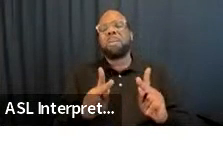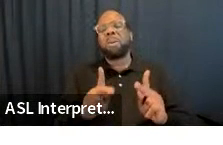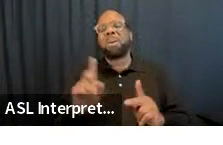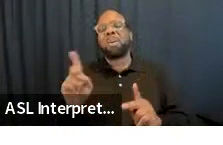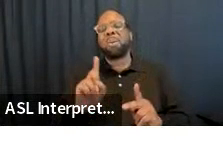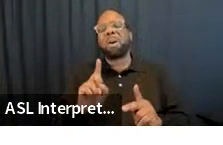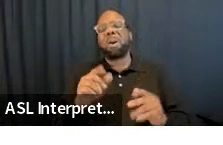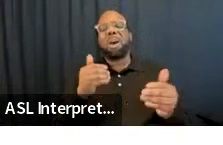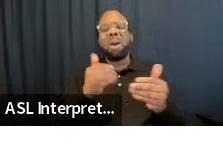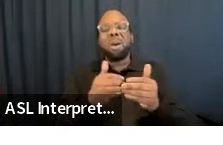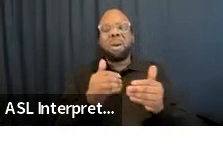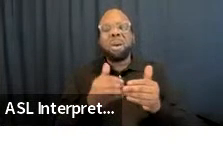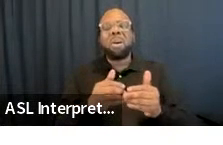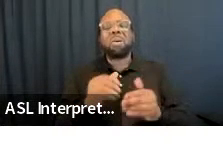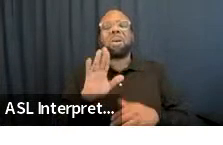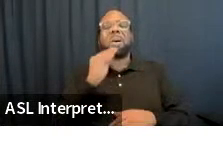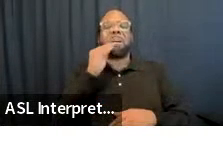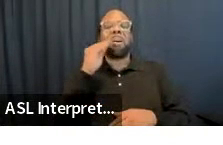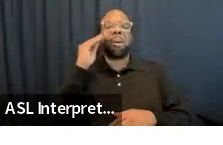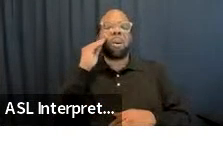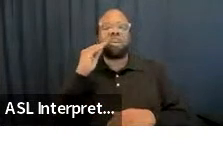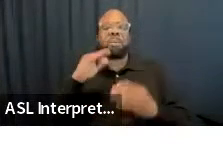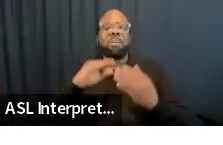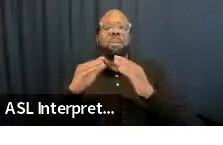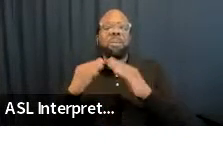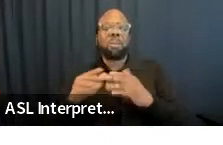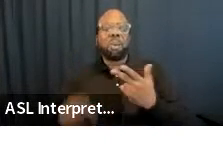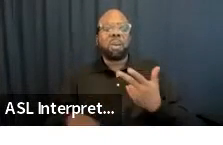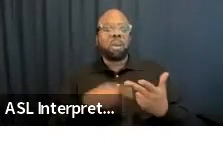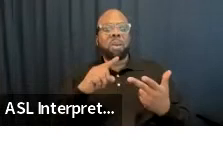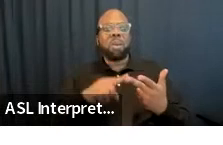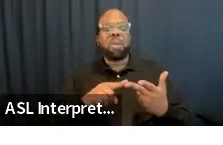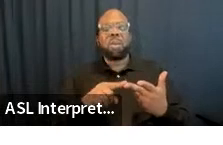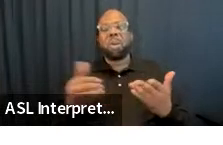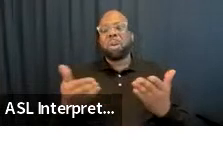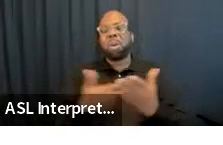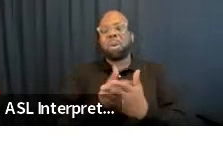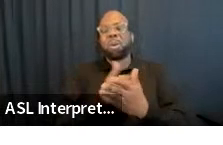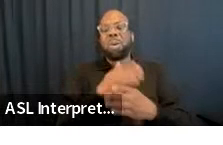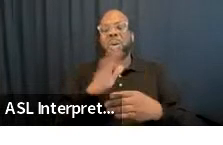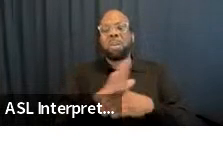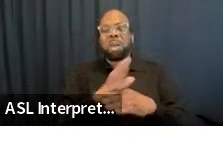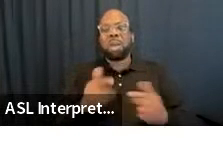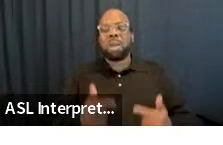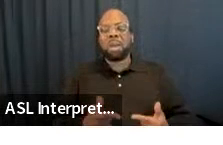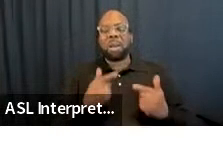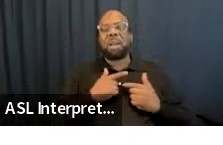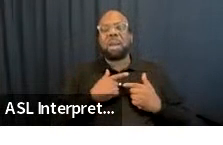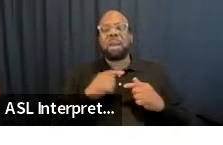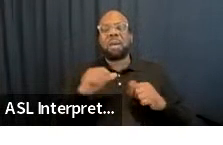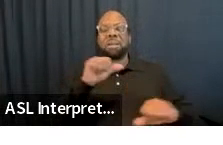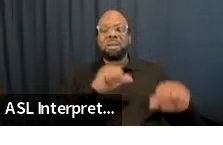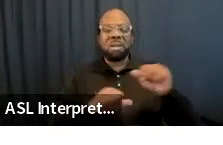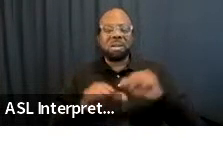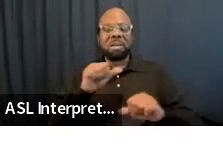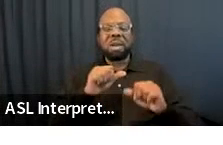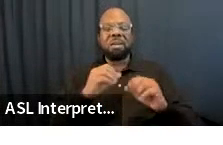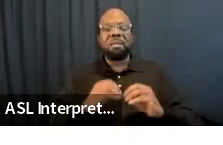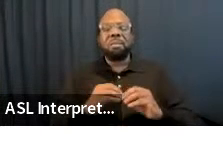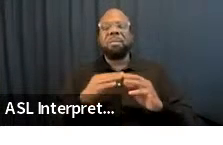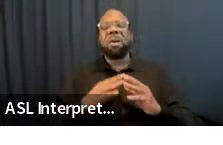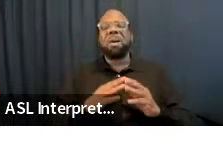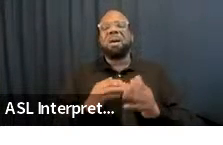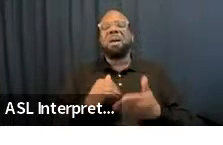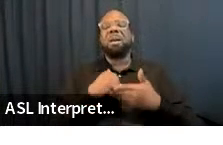neighborhoods. Third, a number of new industries, such as life sciences, are emerging in ways that can help accelerate the